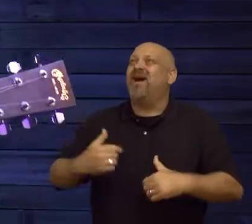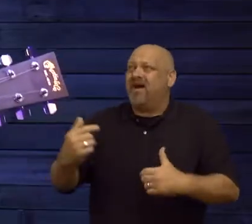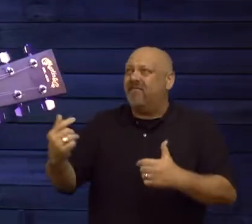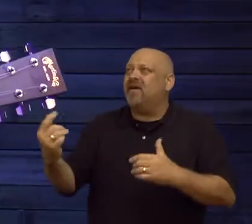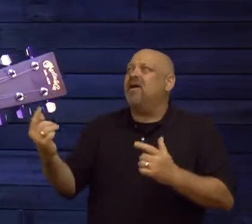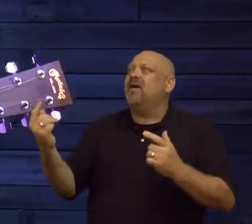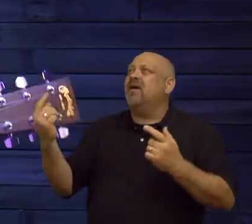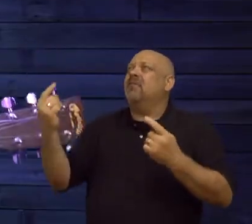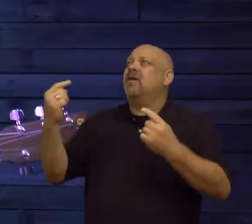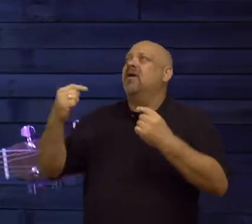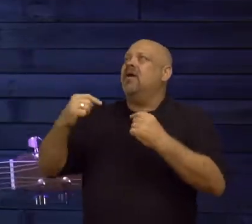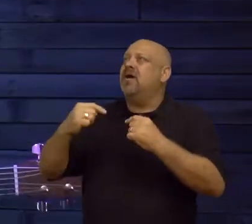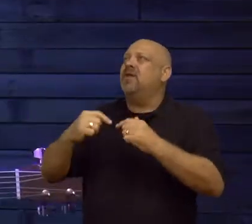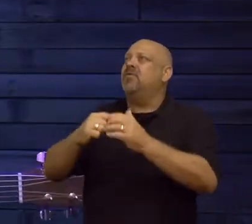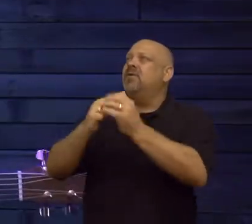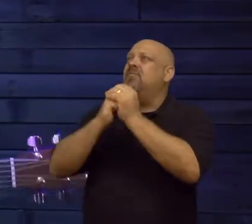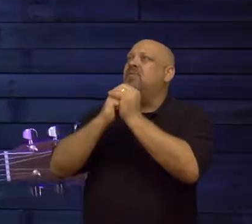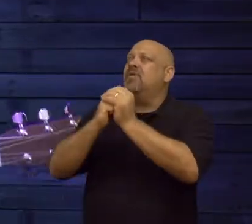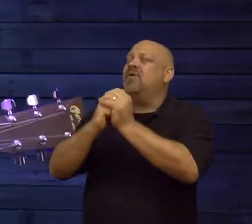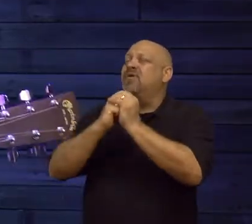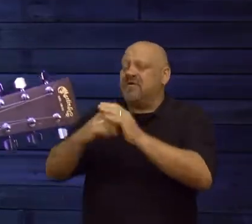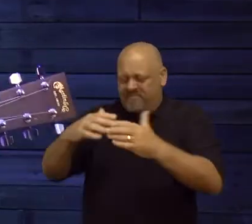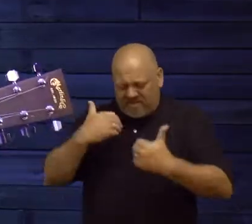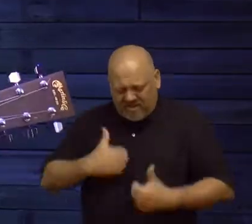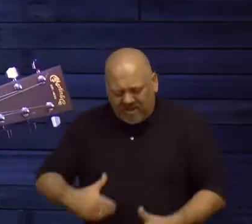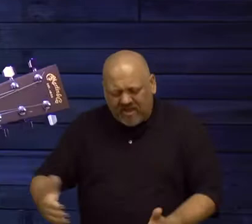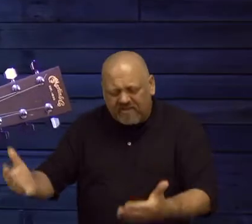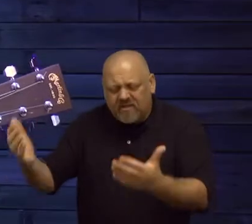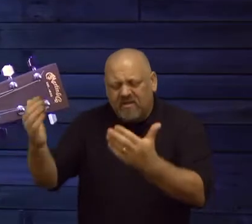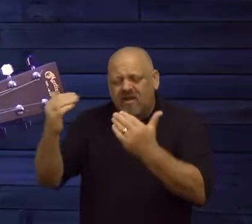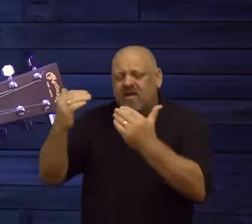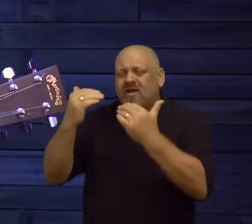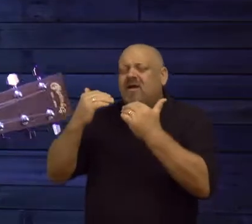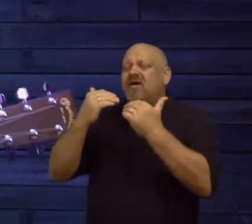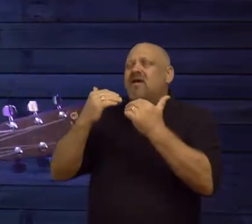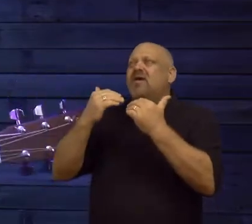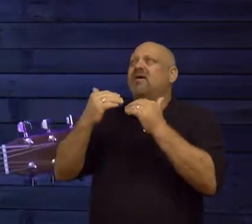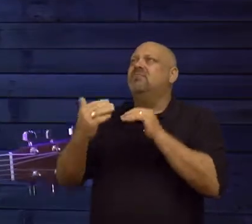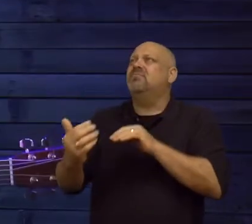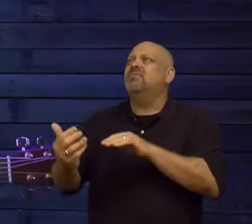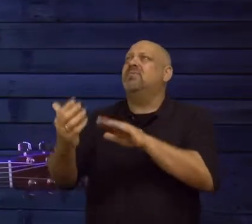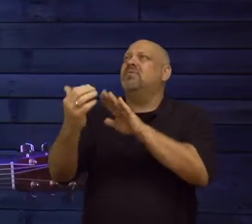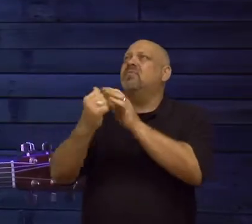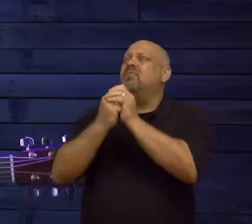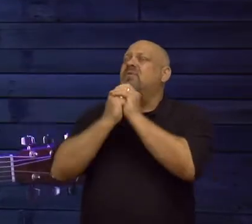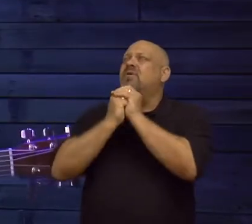to worship. I've come to worship.